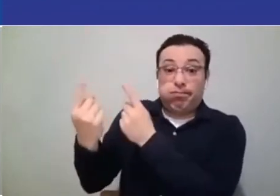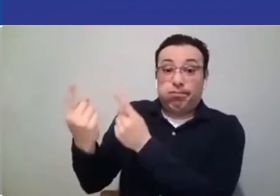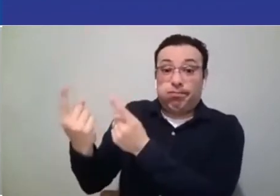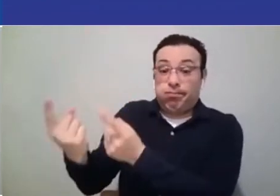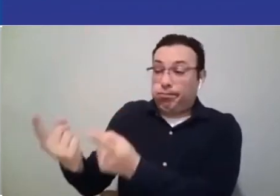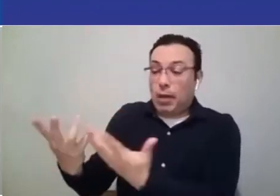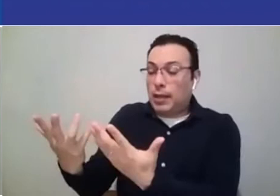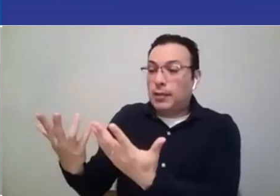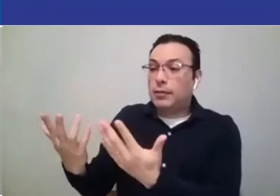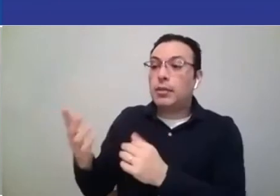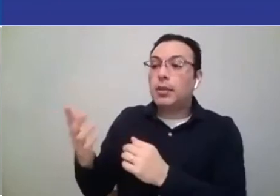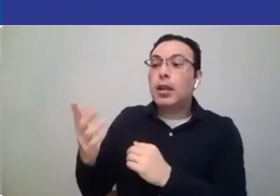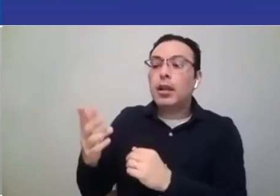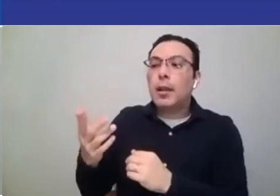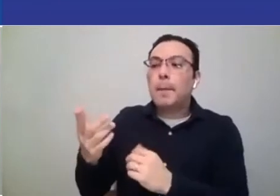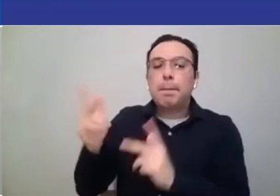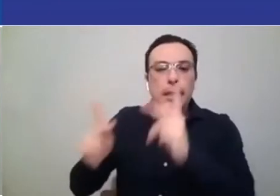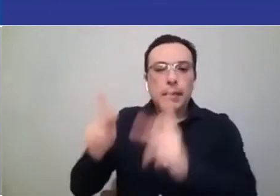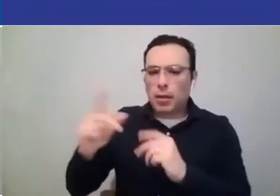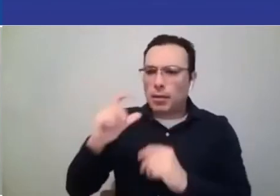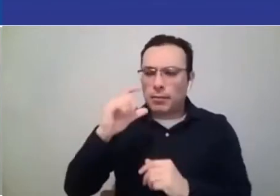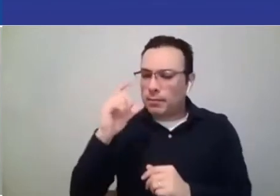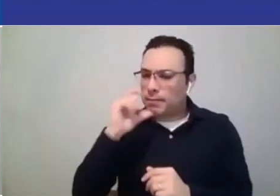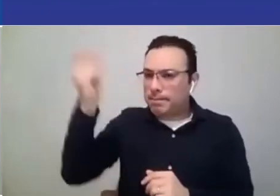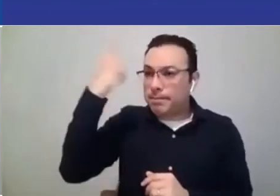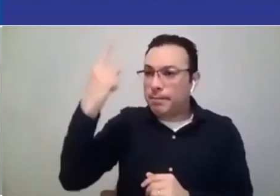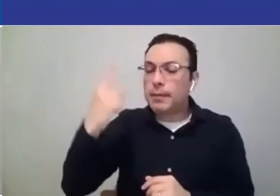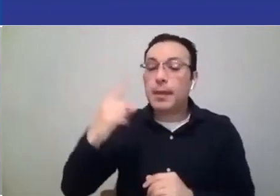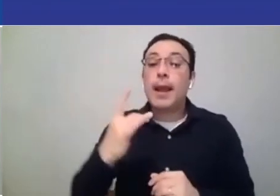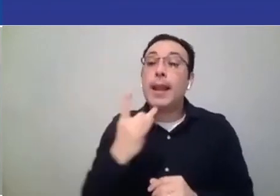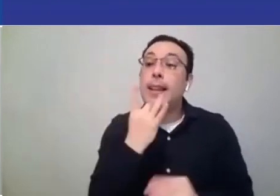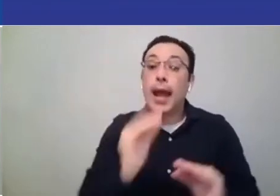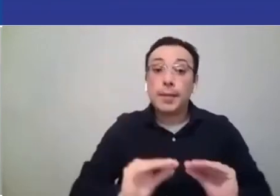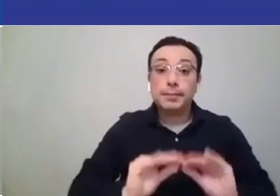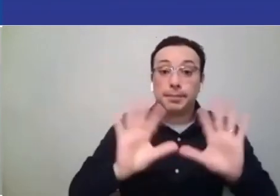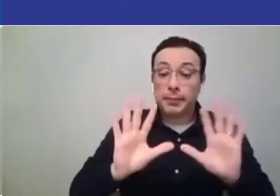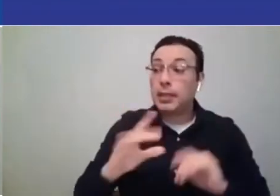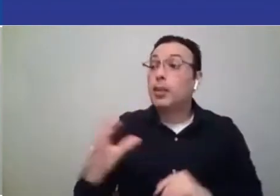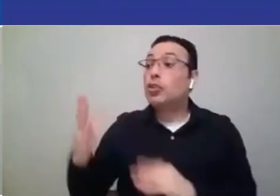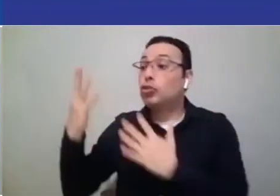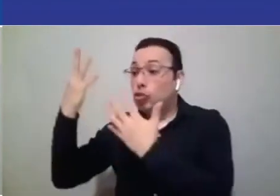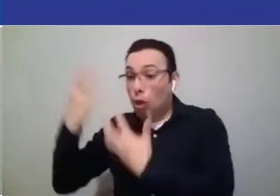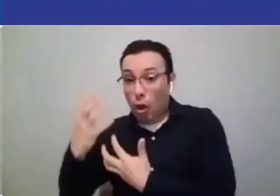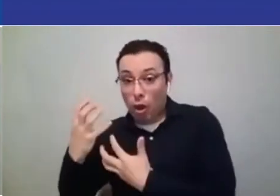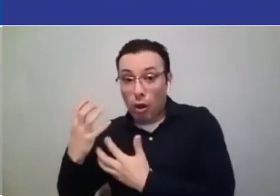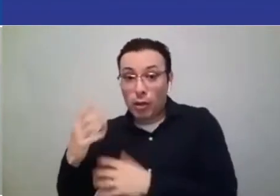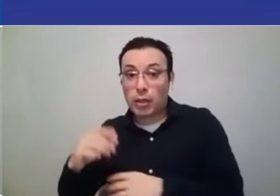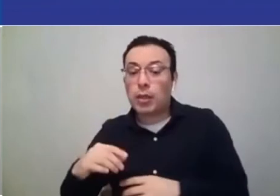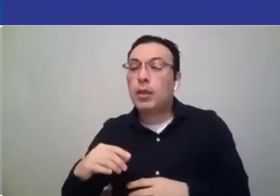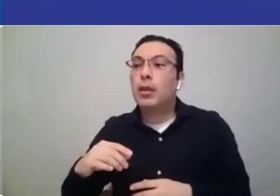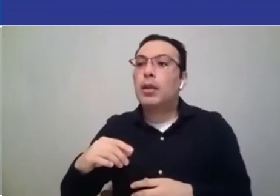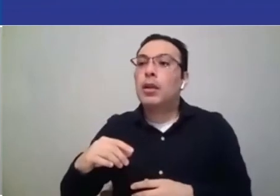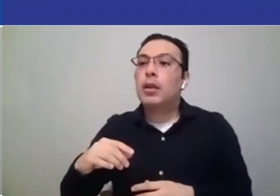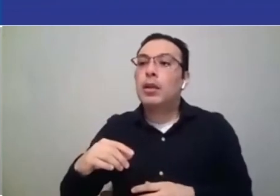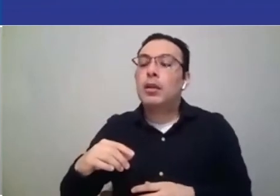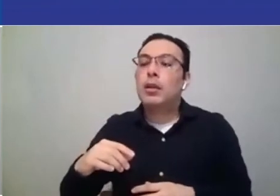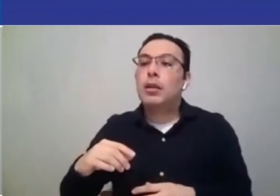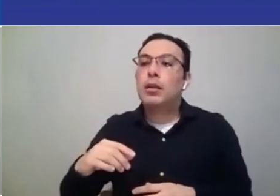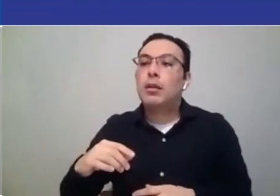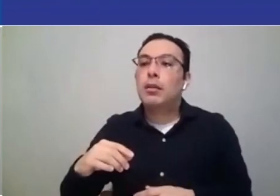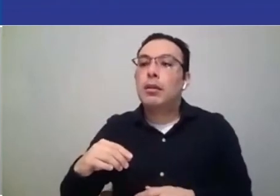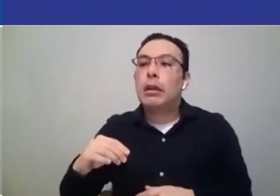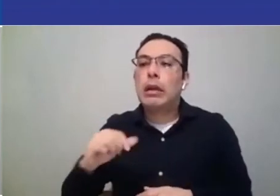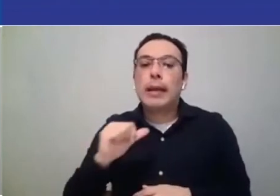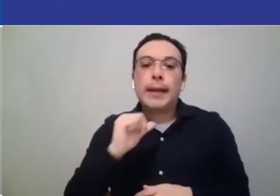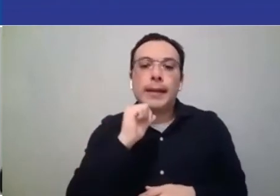far as light and darkness. The whole idea of that arena of not bright light,